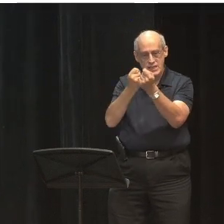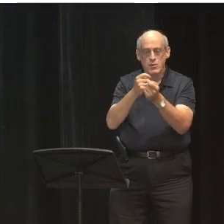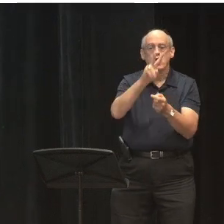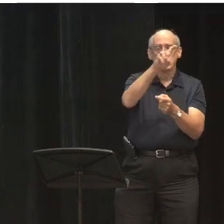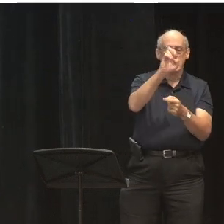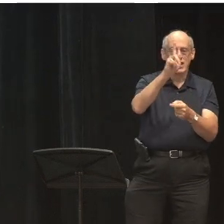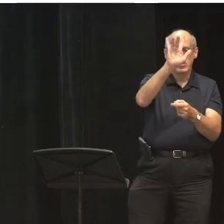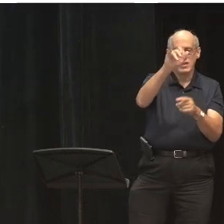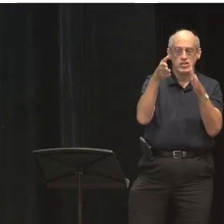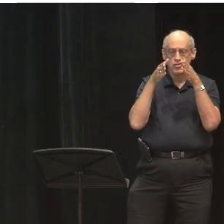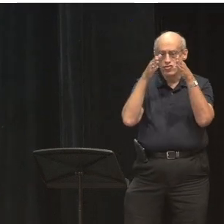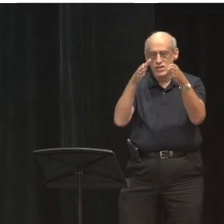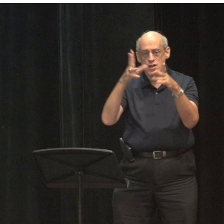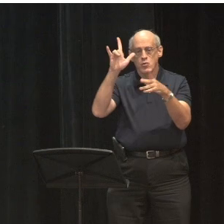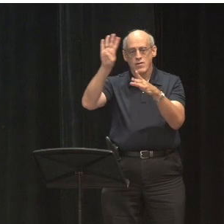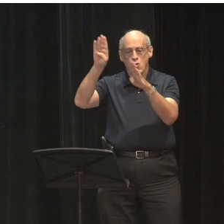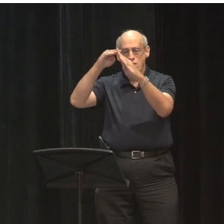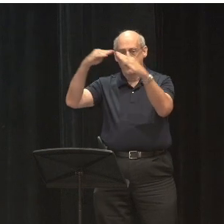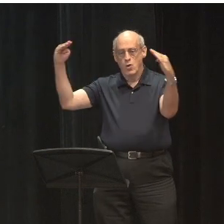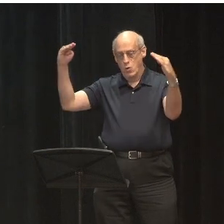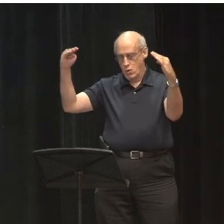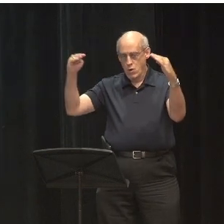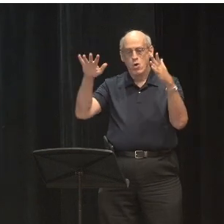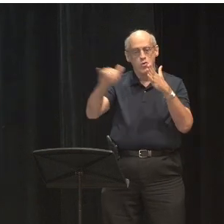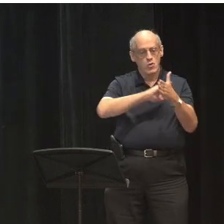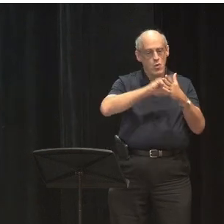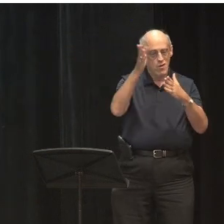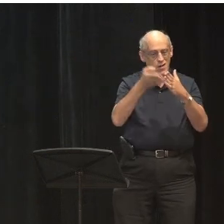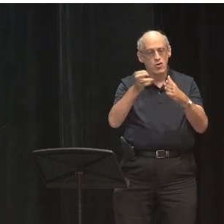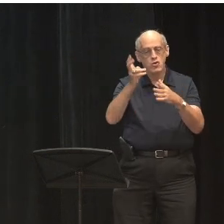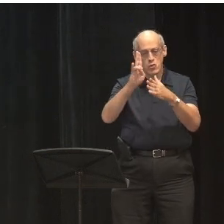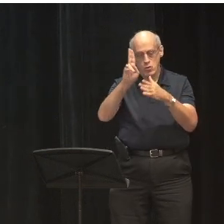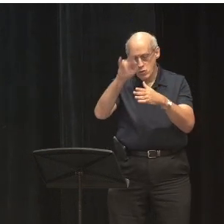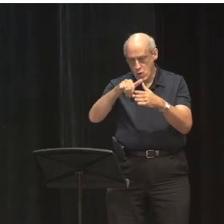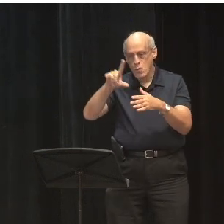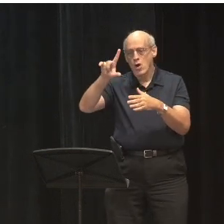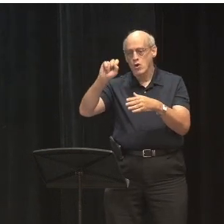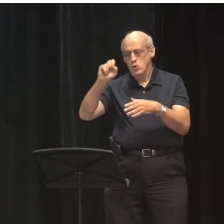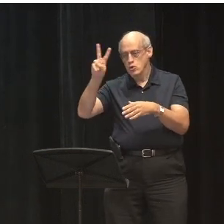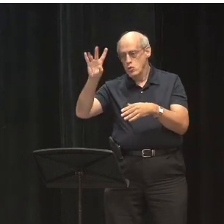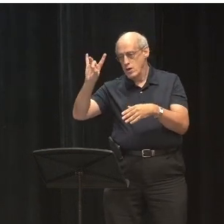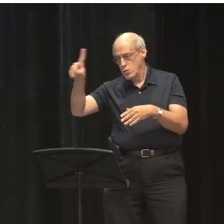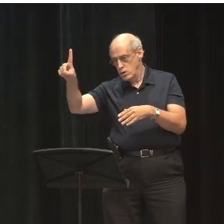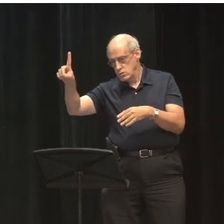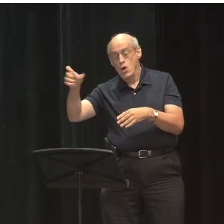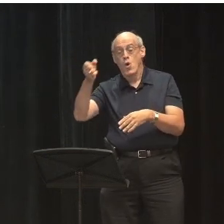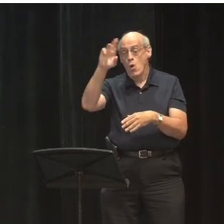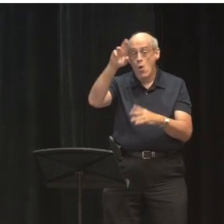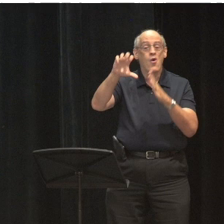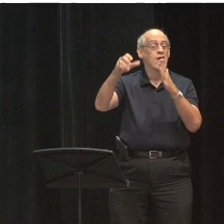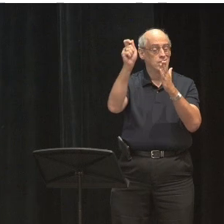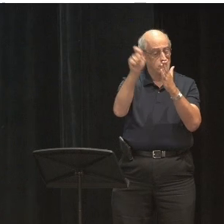at 200 Liberty Street, 24th floor, New York, New York, 10281. Or you